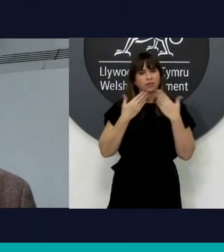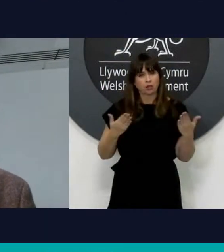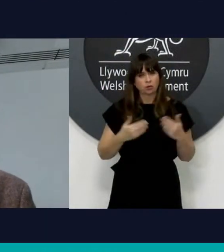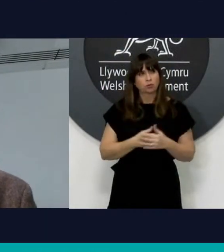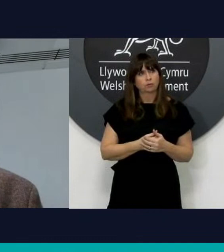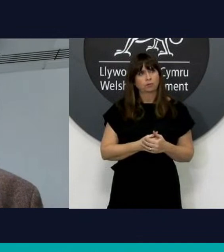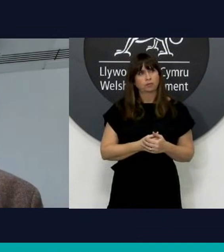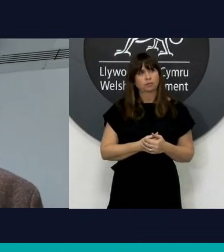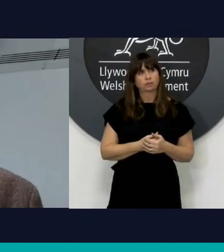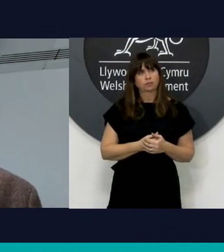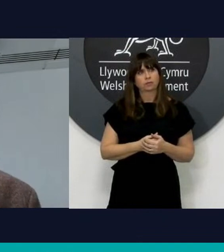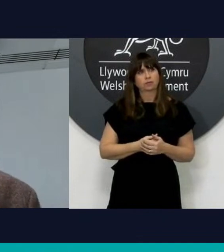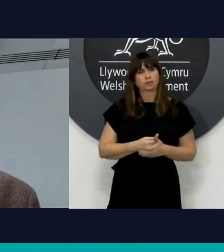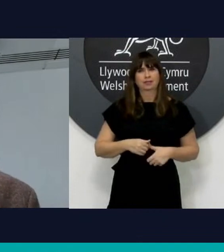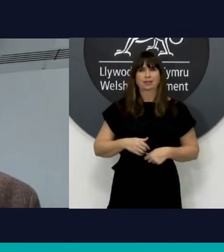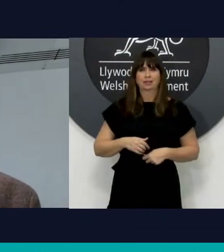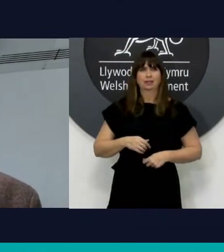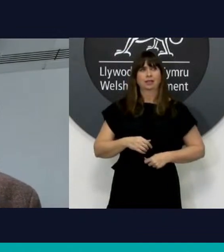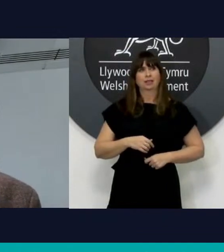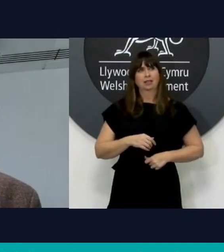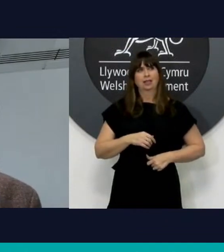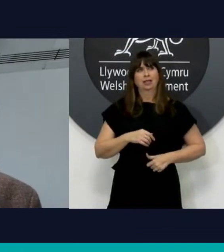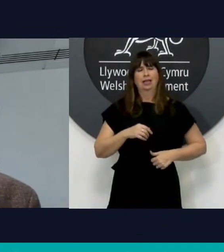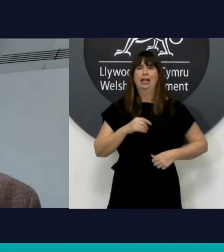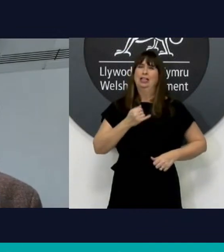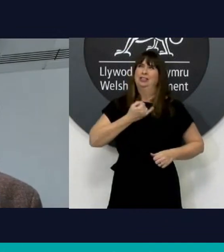this now sounds like that I'm asking the opposite.